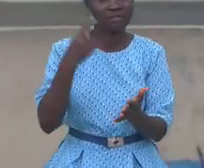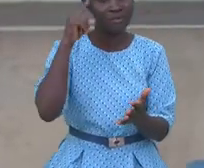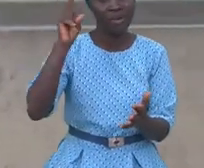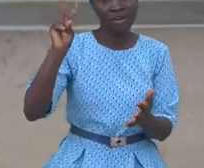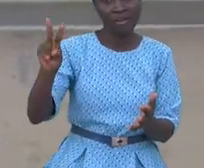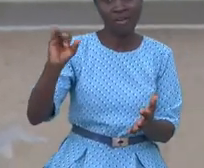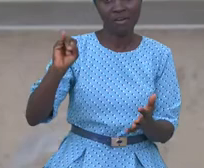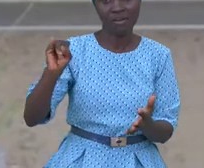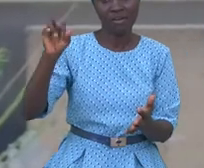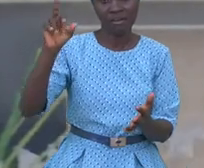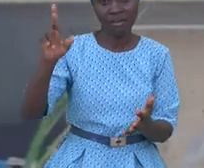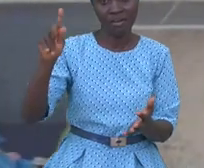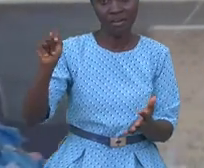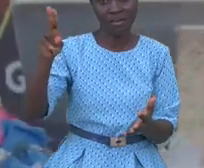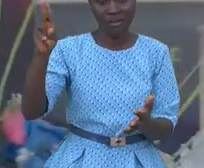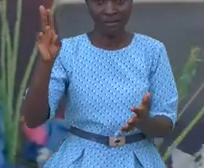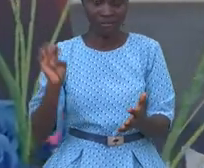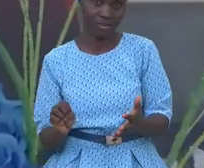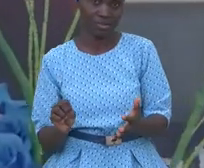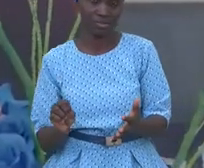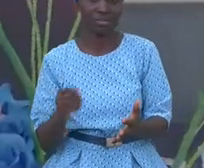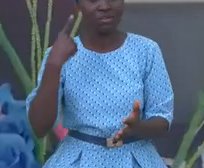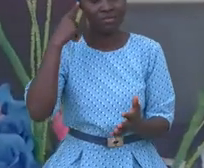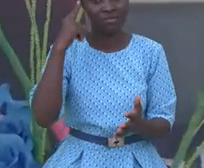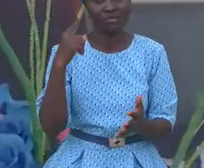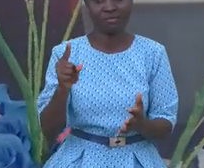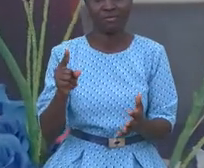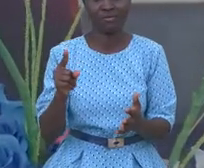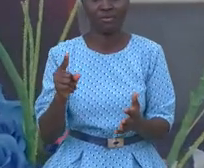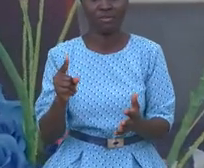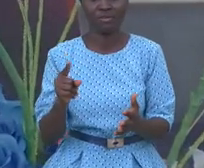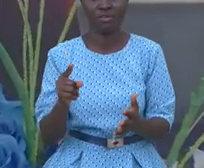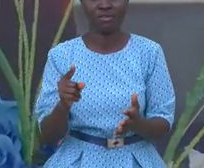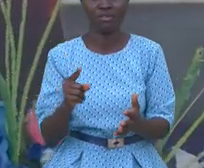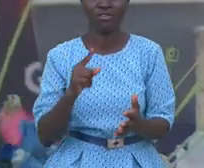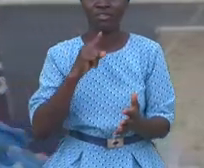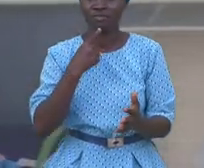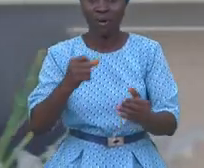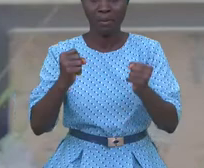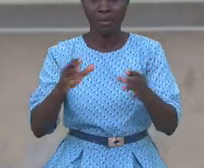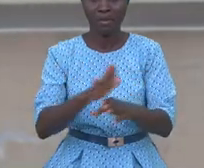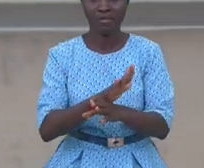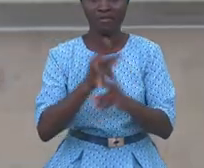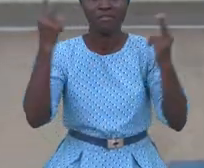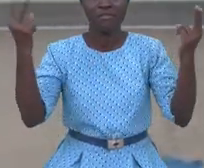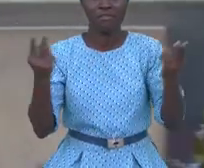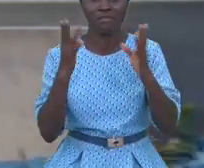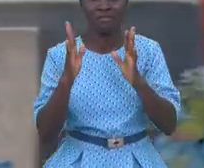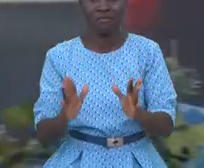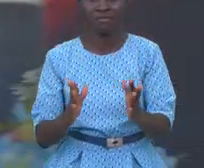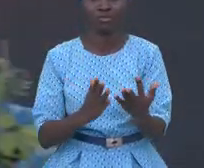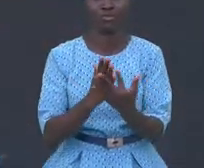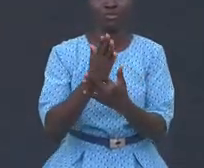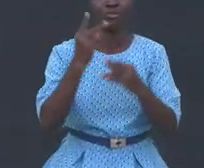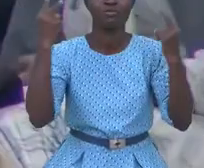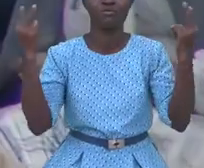valiant victors through his victory. You will not be a